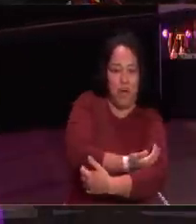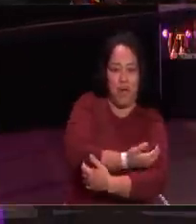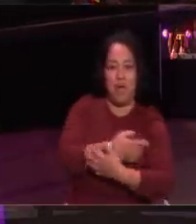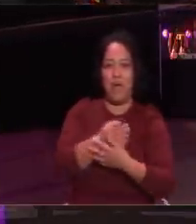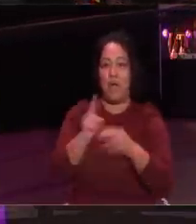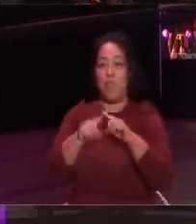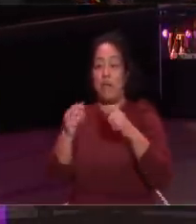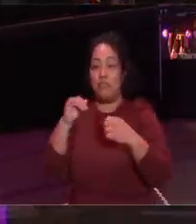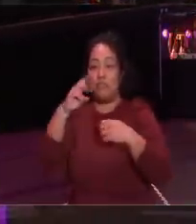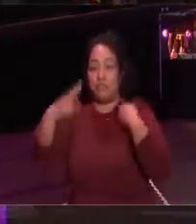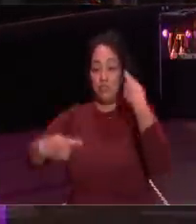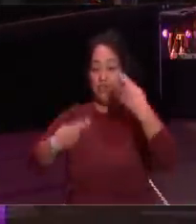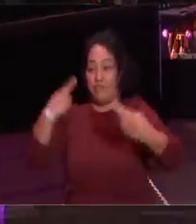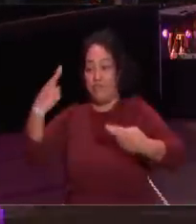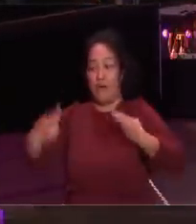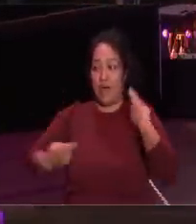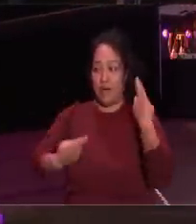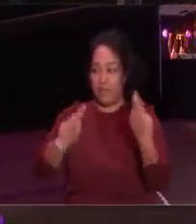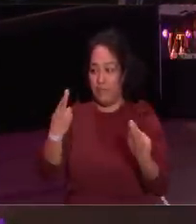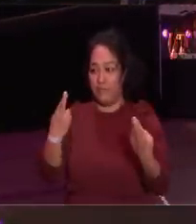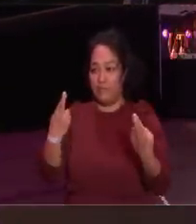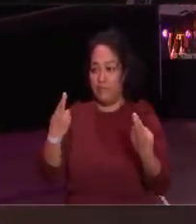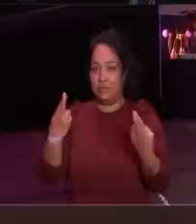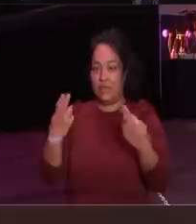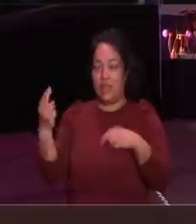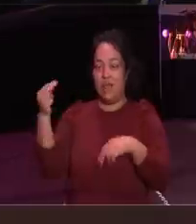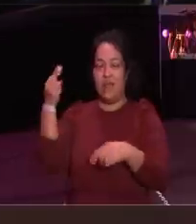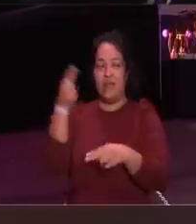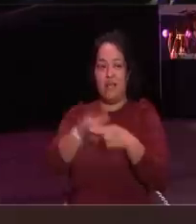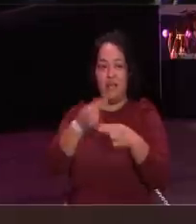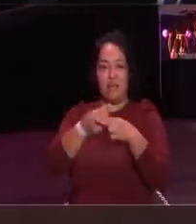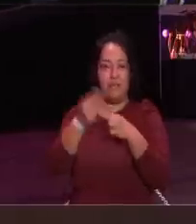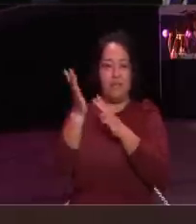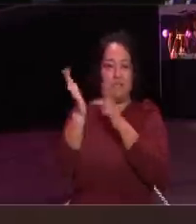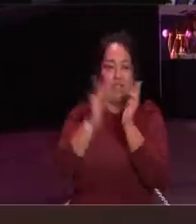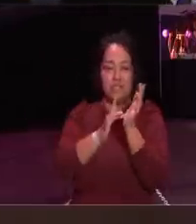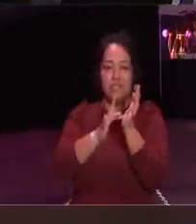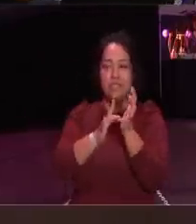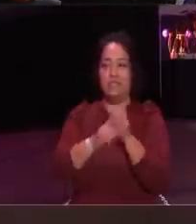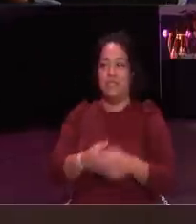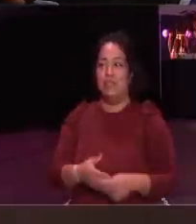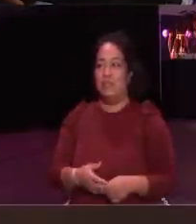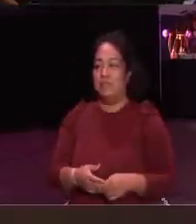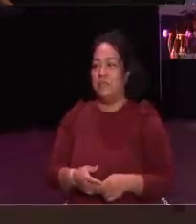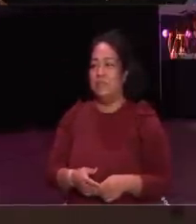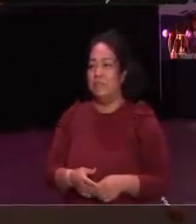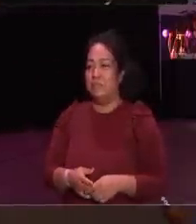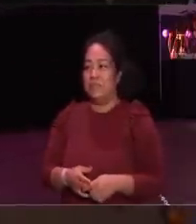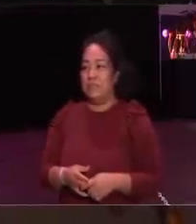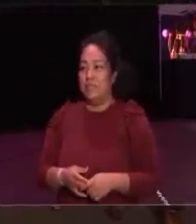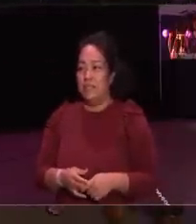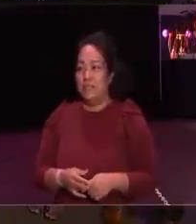in revival. En el nombre de Jesucristo. In the name of Jesus.